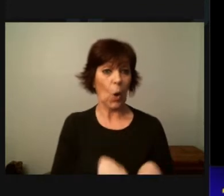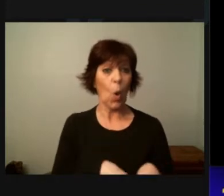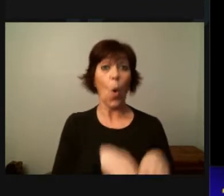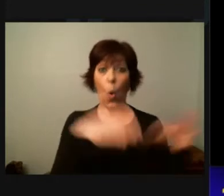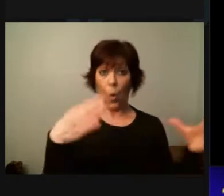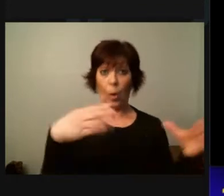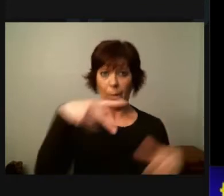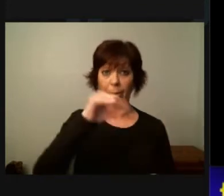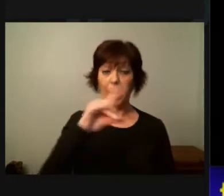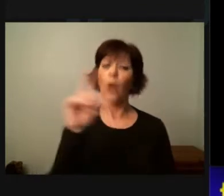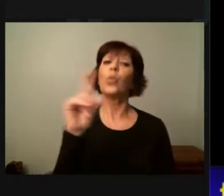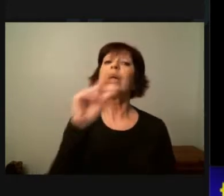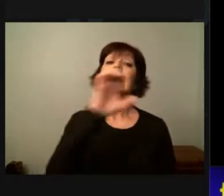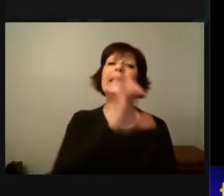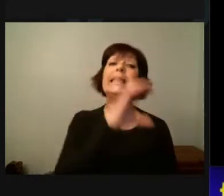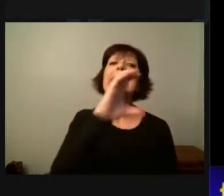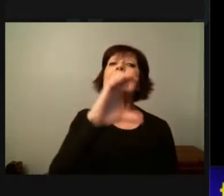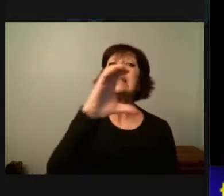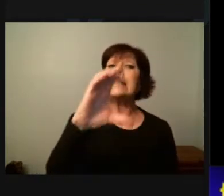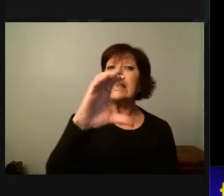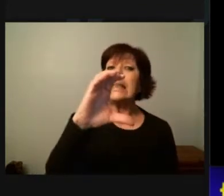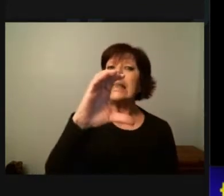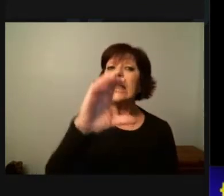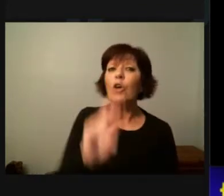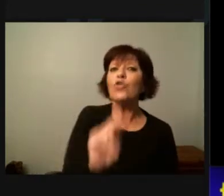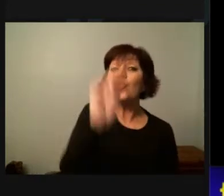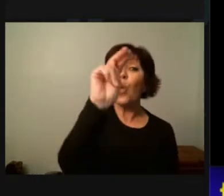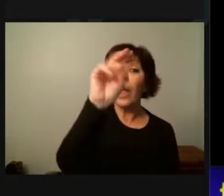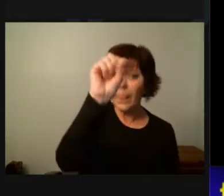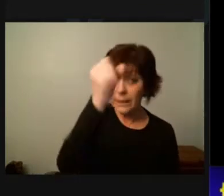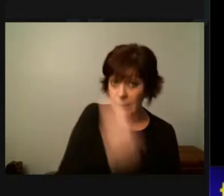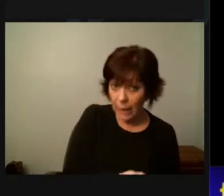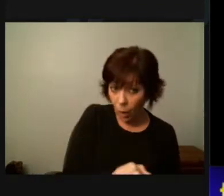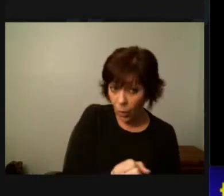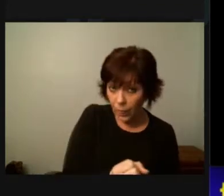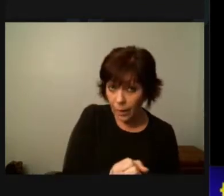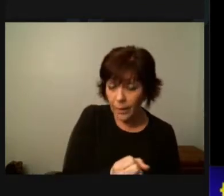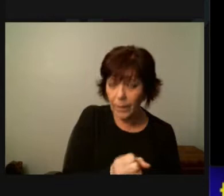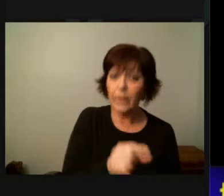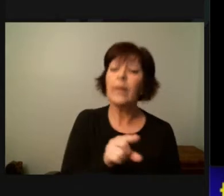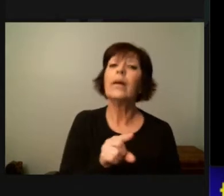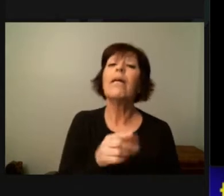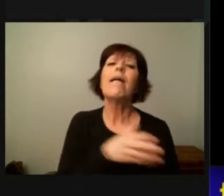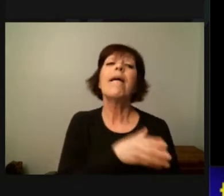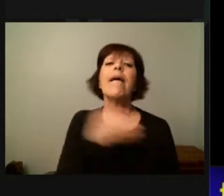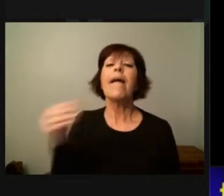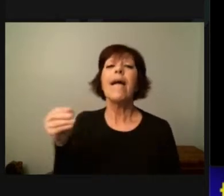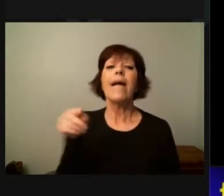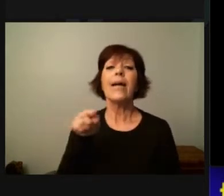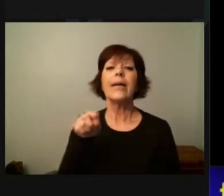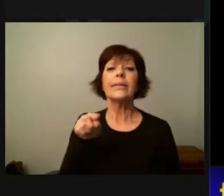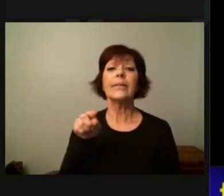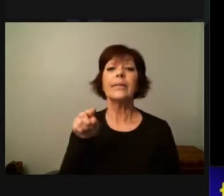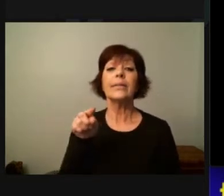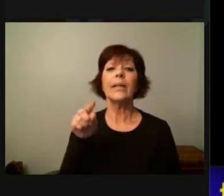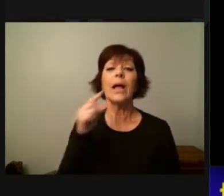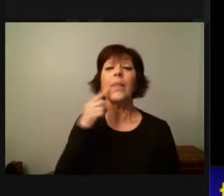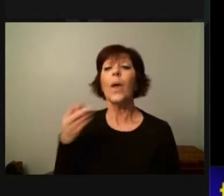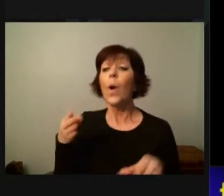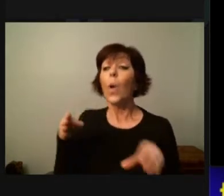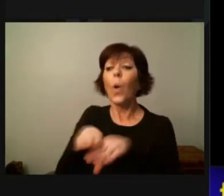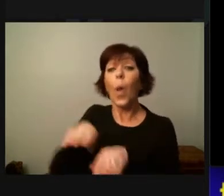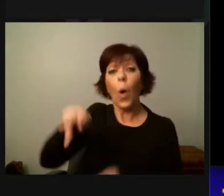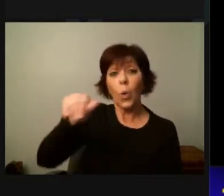ECC sites, ECC North and South, and our closed pods